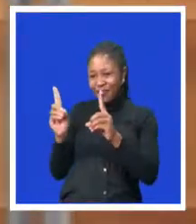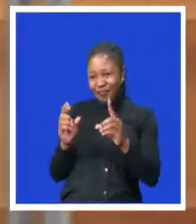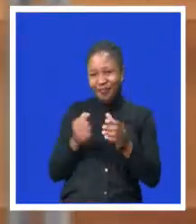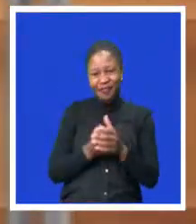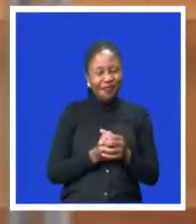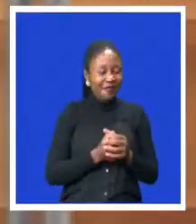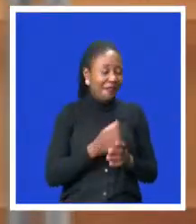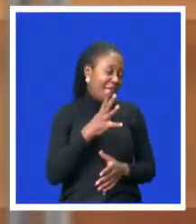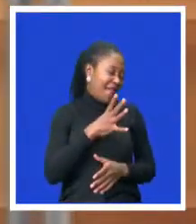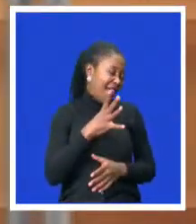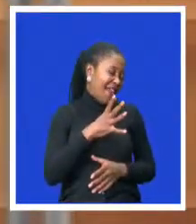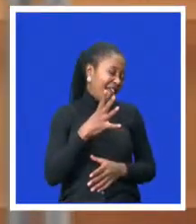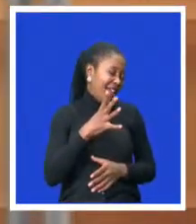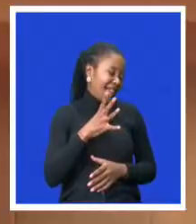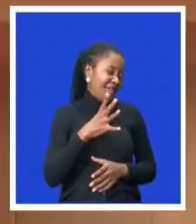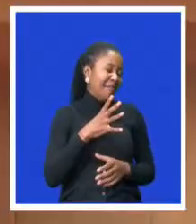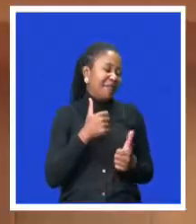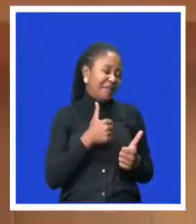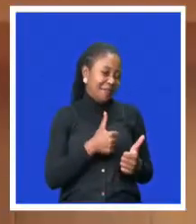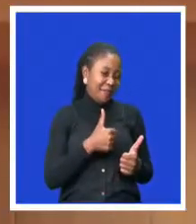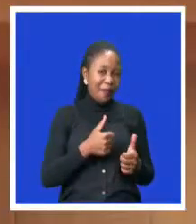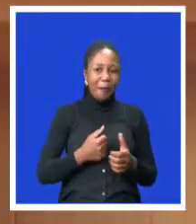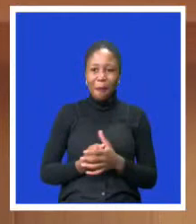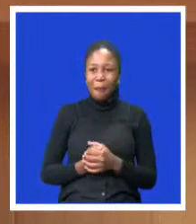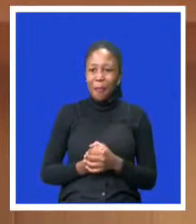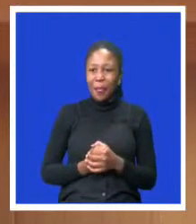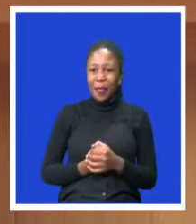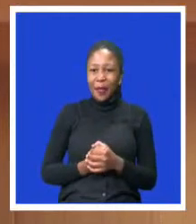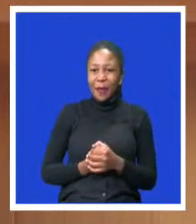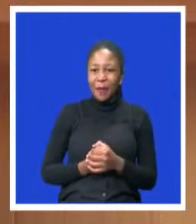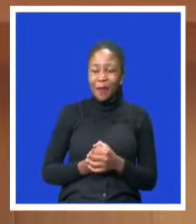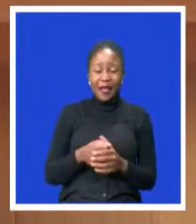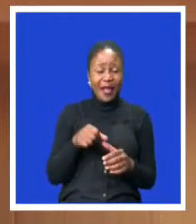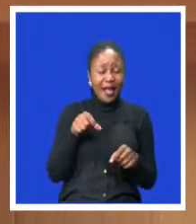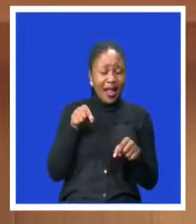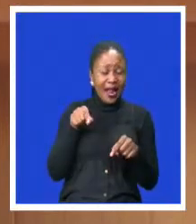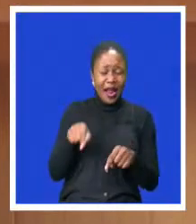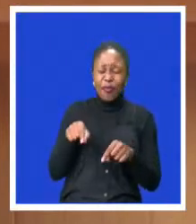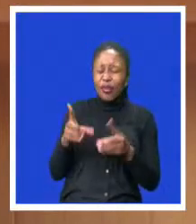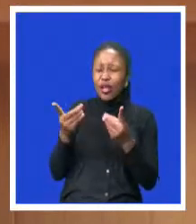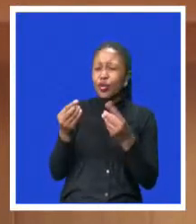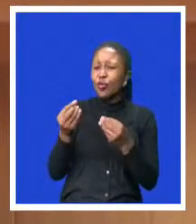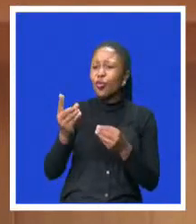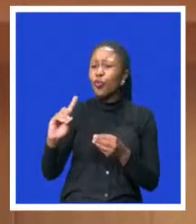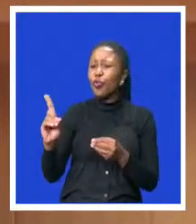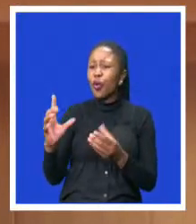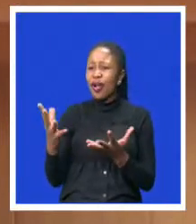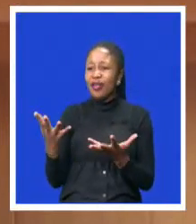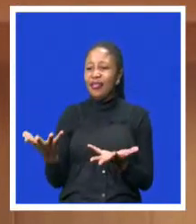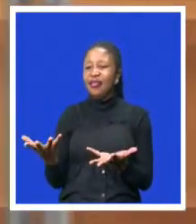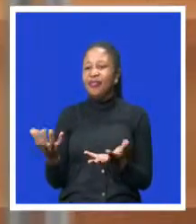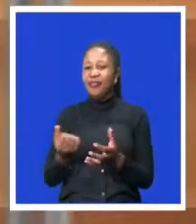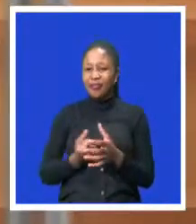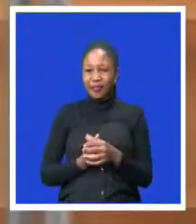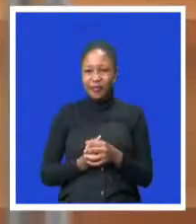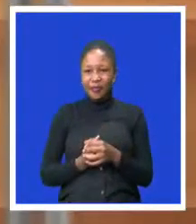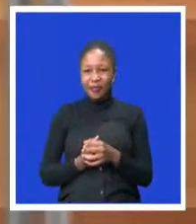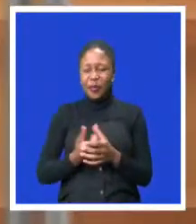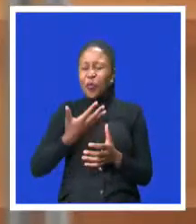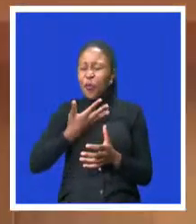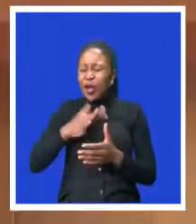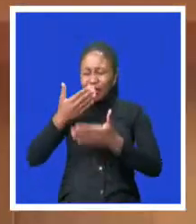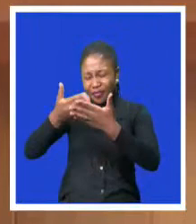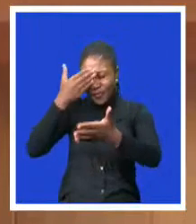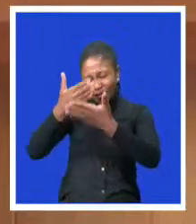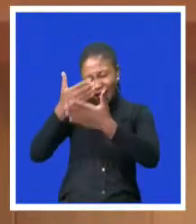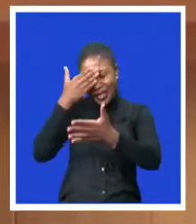much. So today we're doing Introduction to Effective Writing. Yes. What are you expecting your Form 1 and Form 2 learner to have